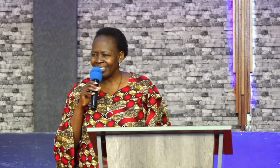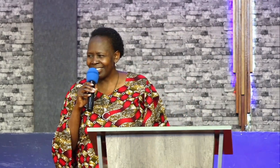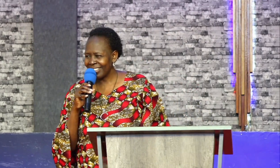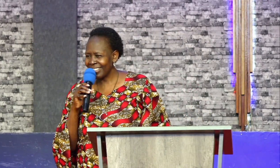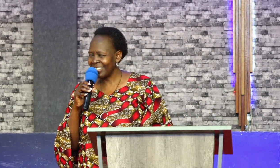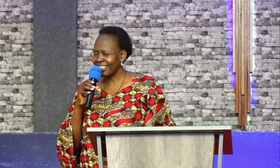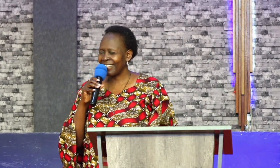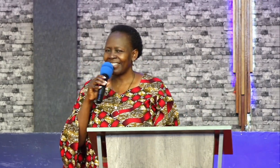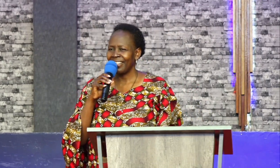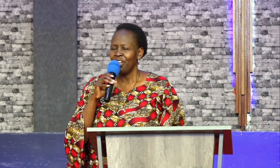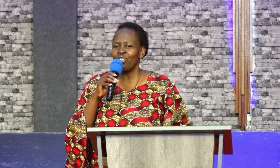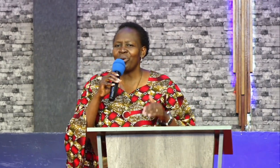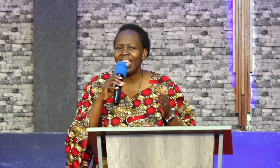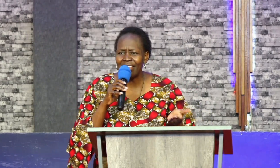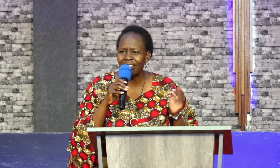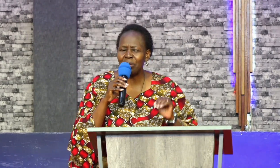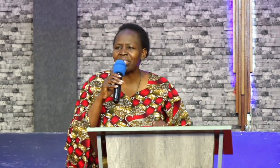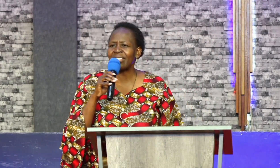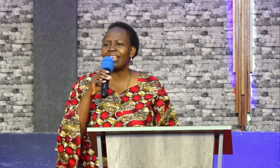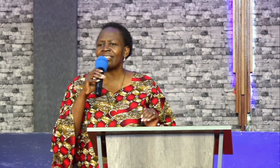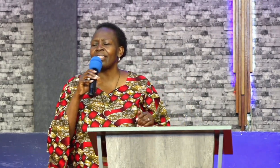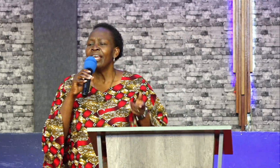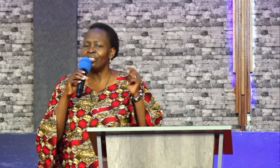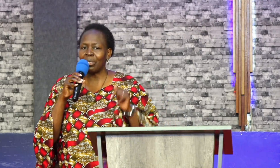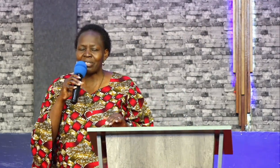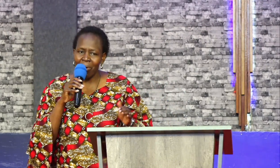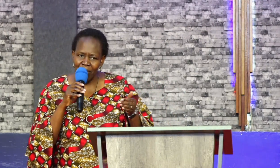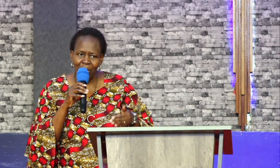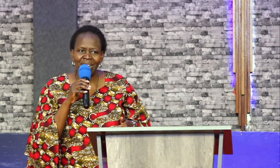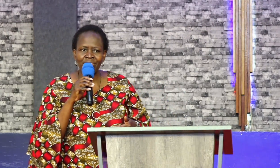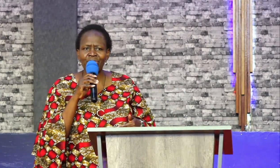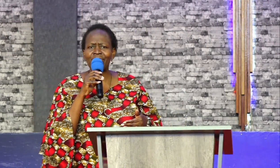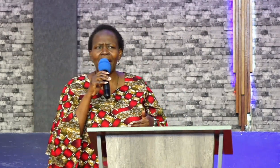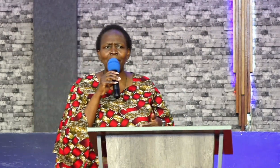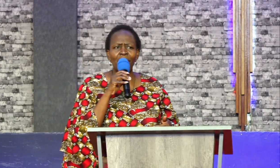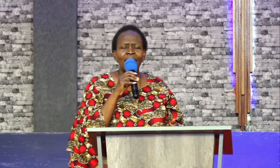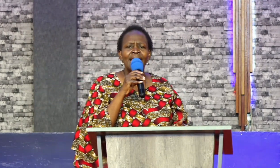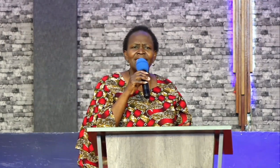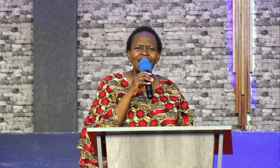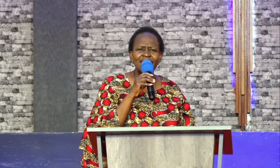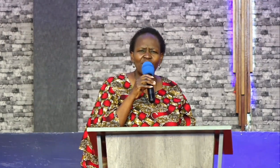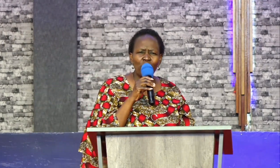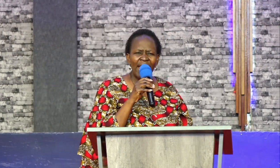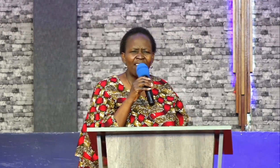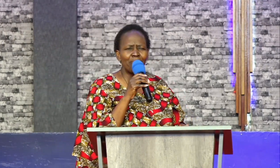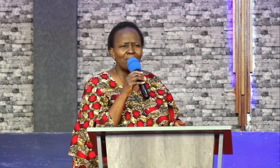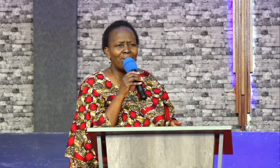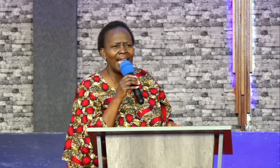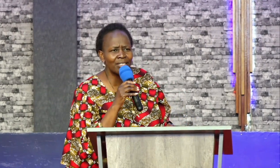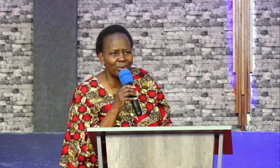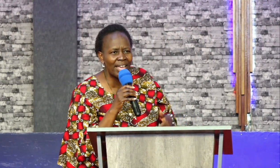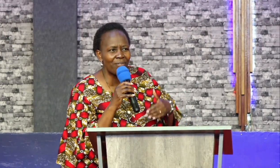places. You hear the scripture say still in chapter 1 from verse 3 there about, it says that we have